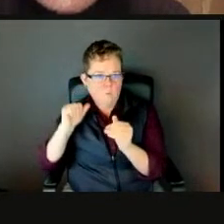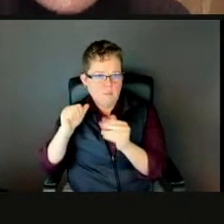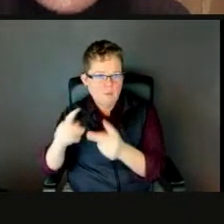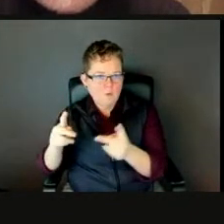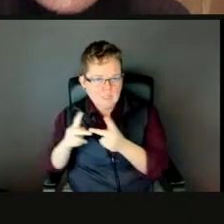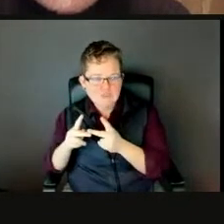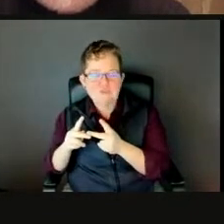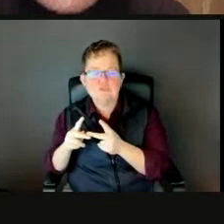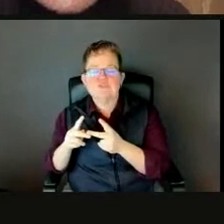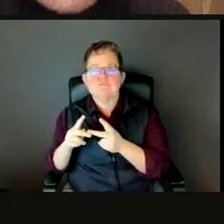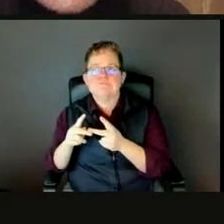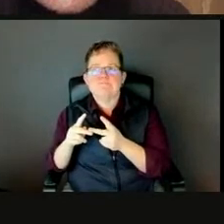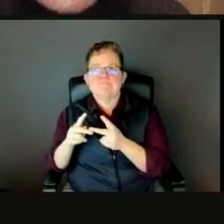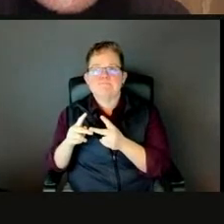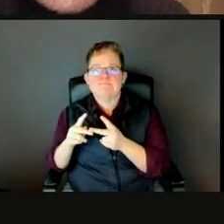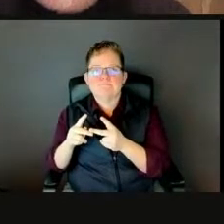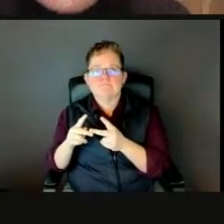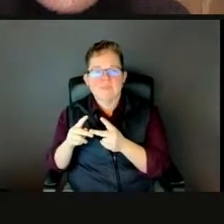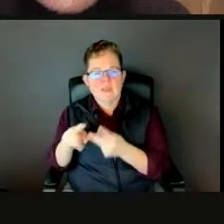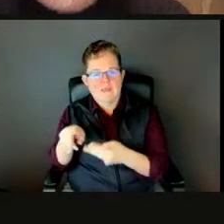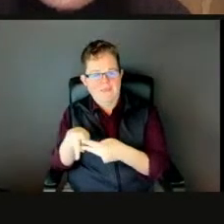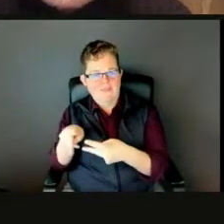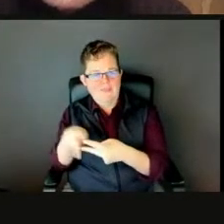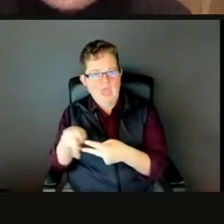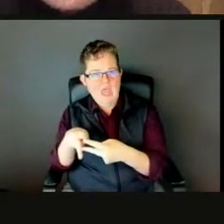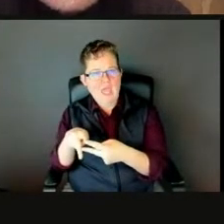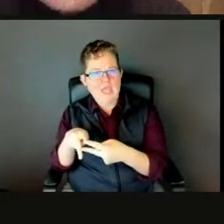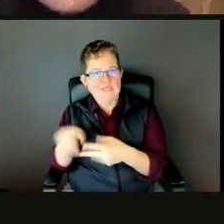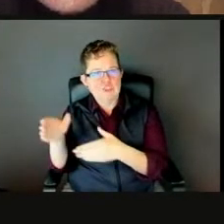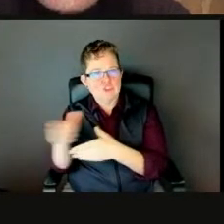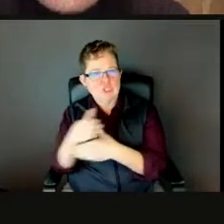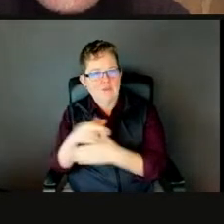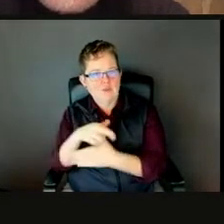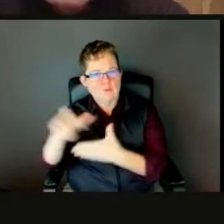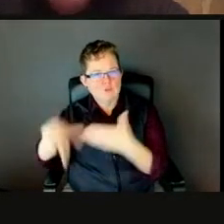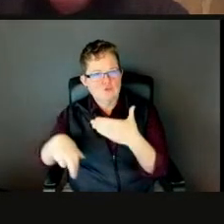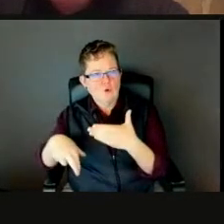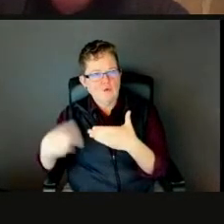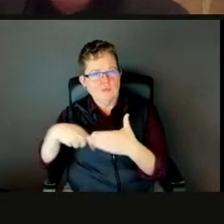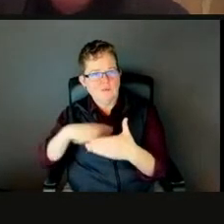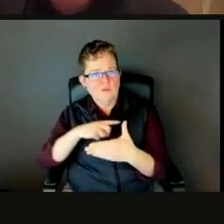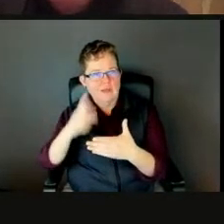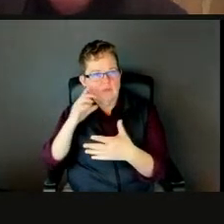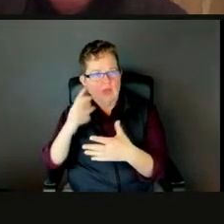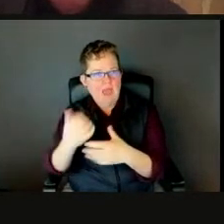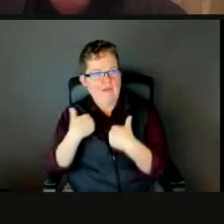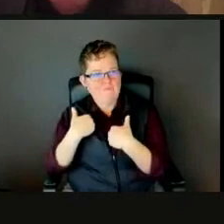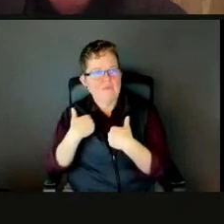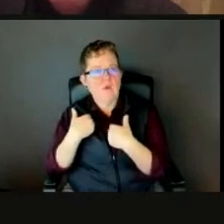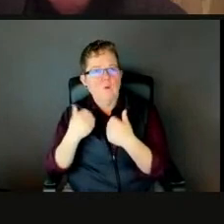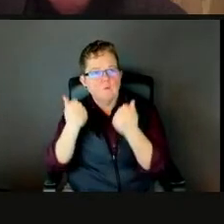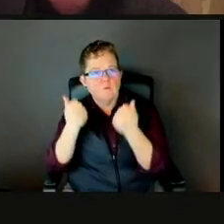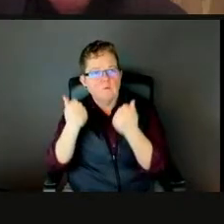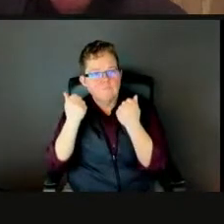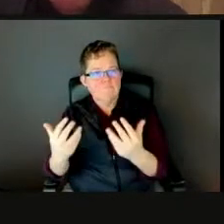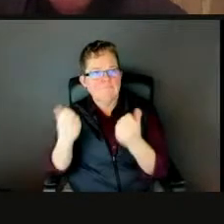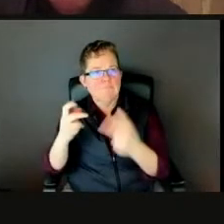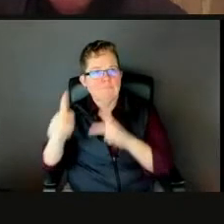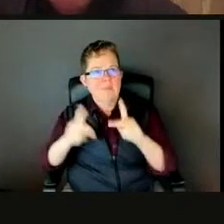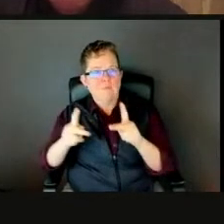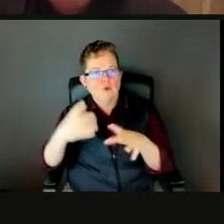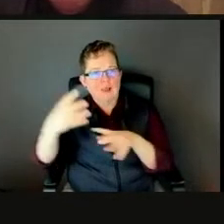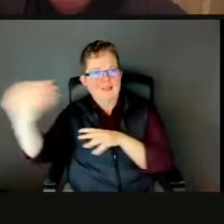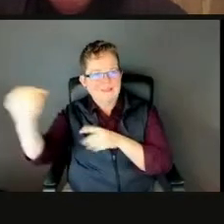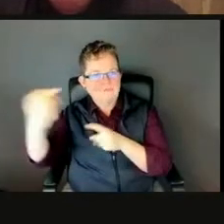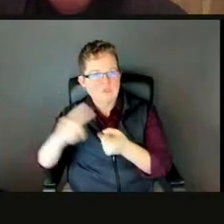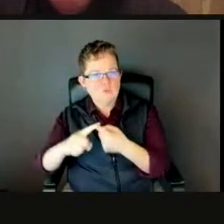And they shared their outcomes that they're starting to achieve with a number of people who are exiting to a positive